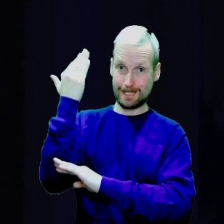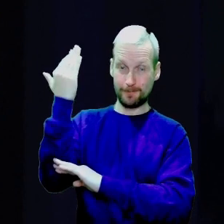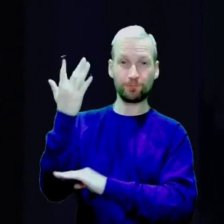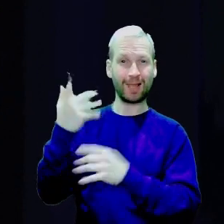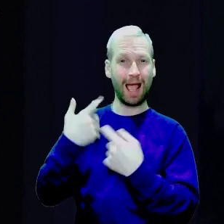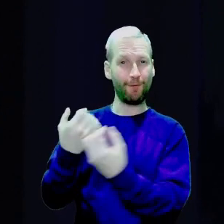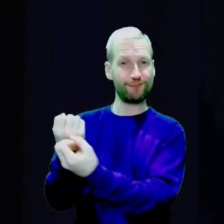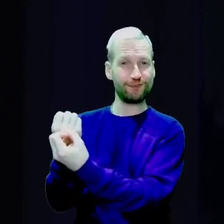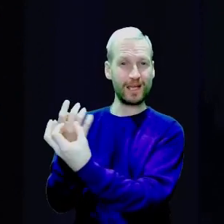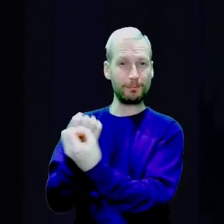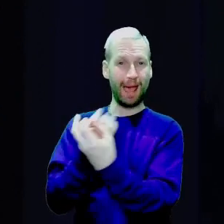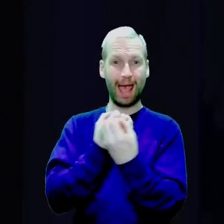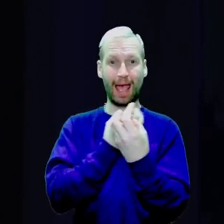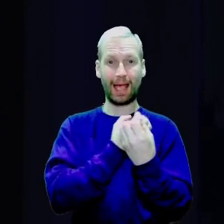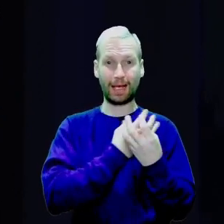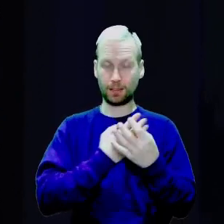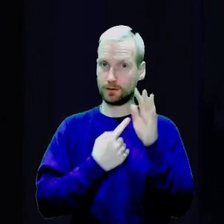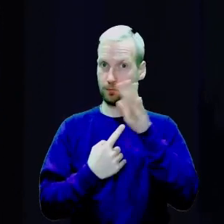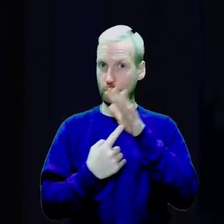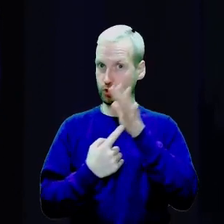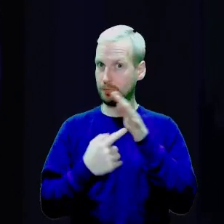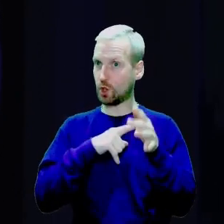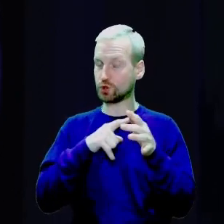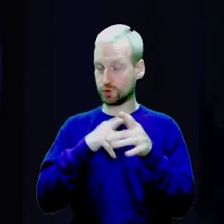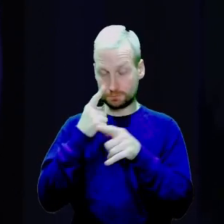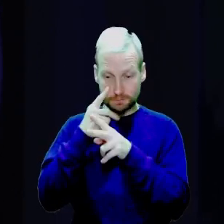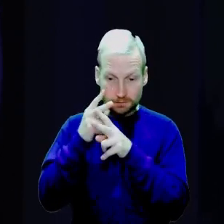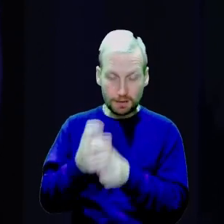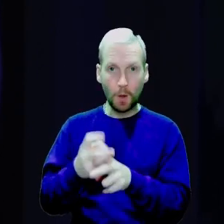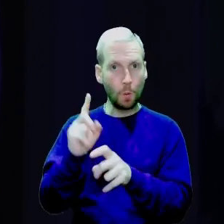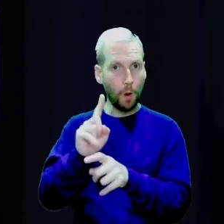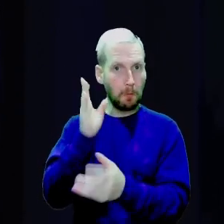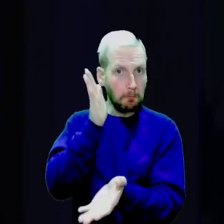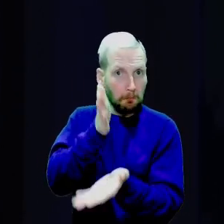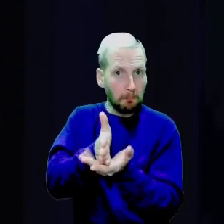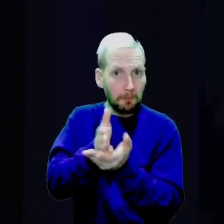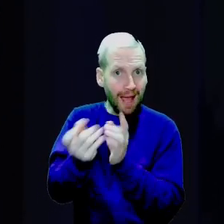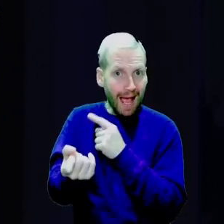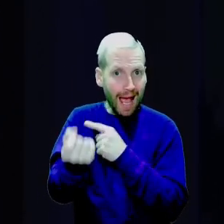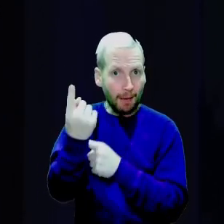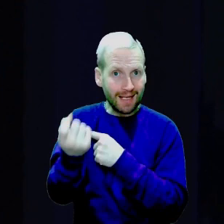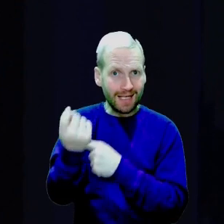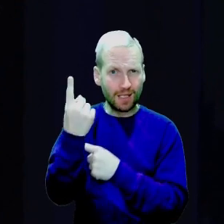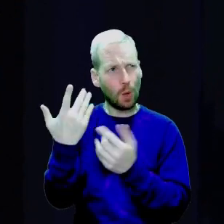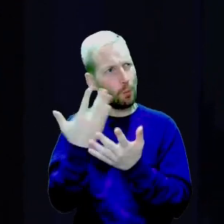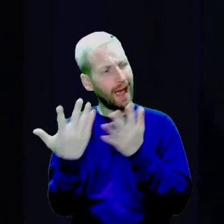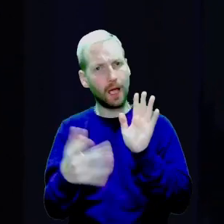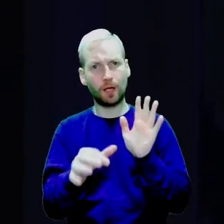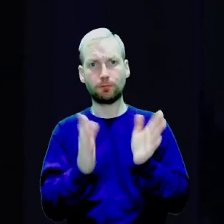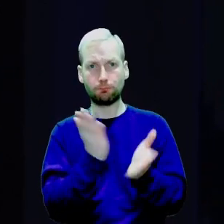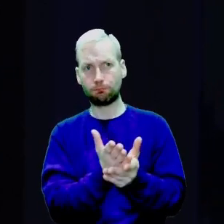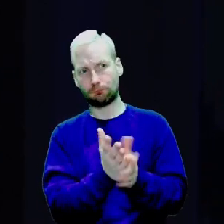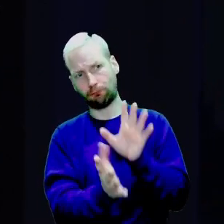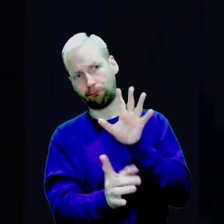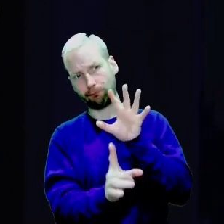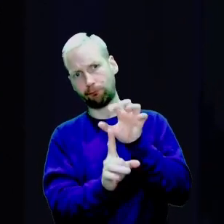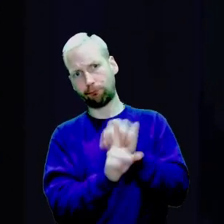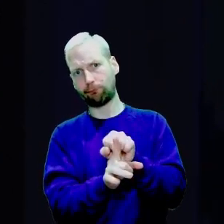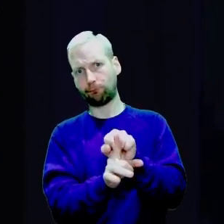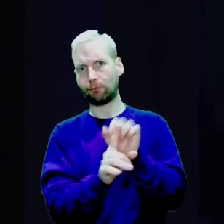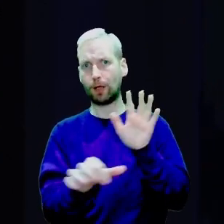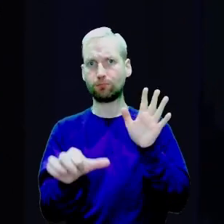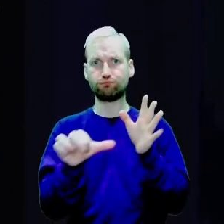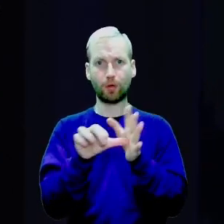valuable as it helps us to plot exactly what is happening and where there are deficiencies. I would also, at